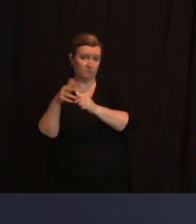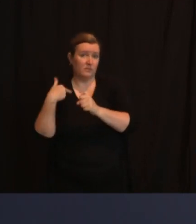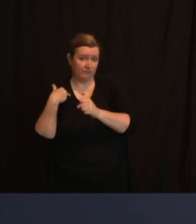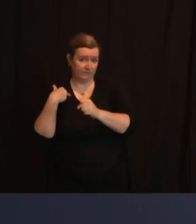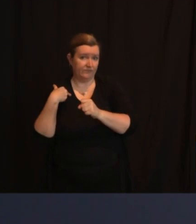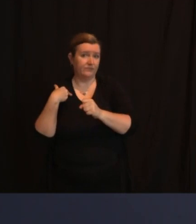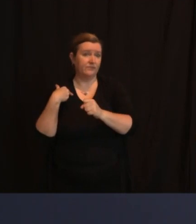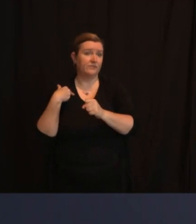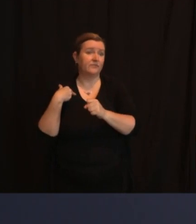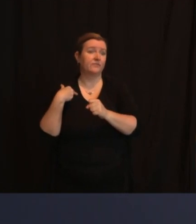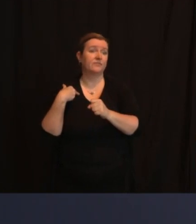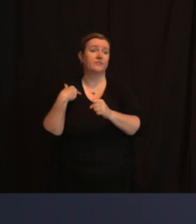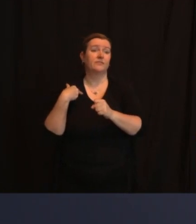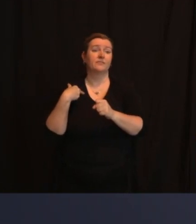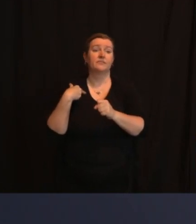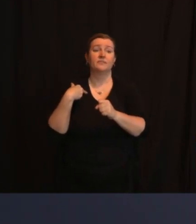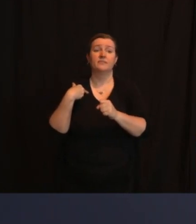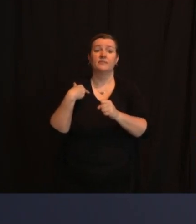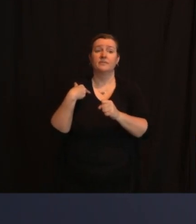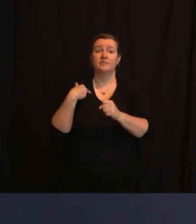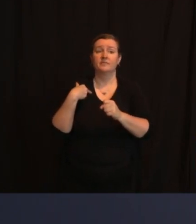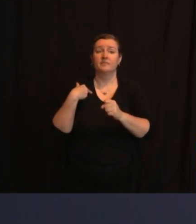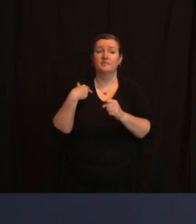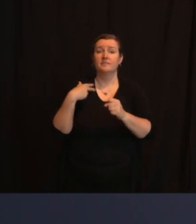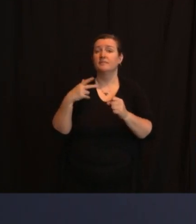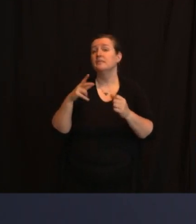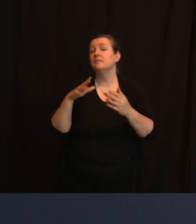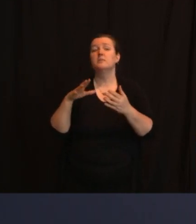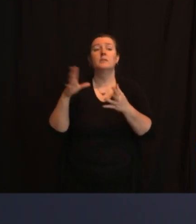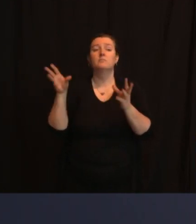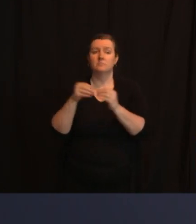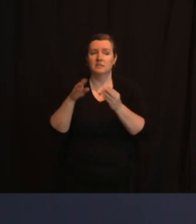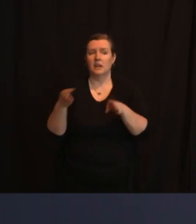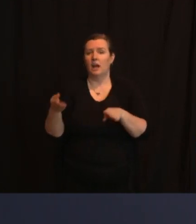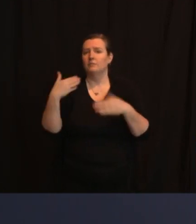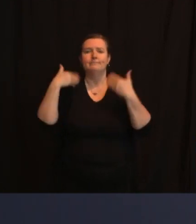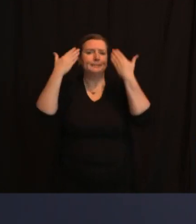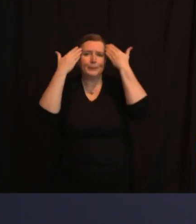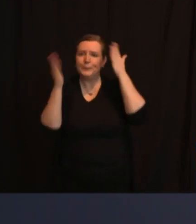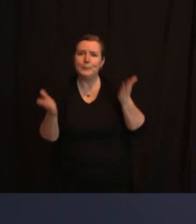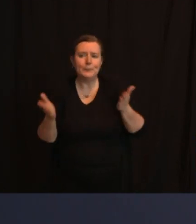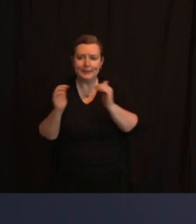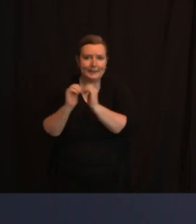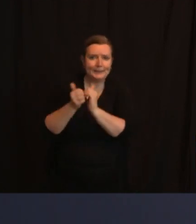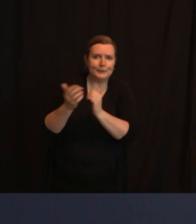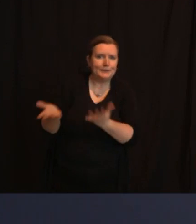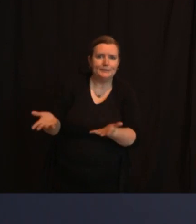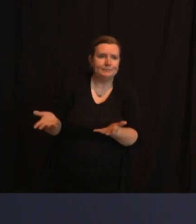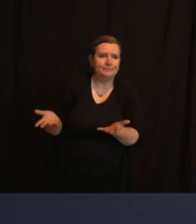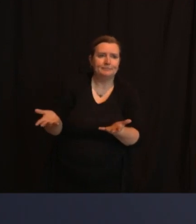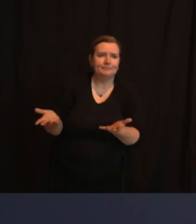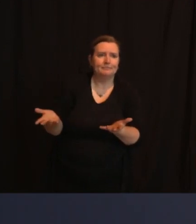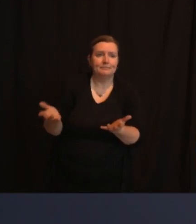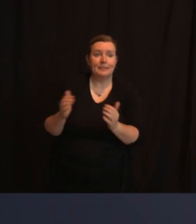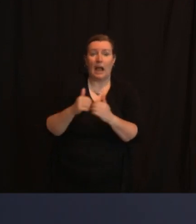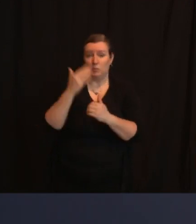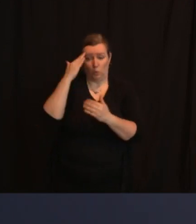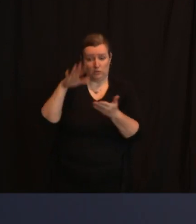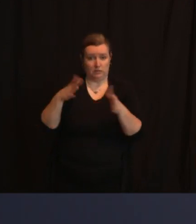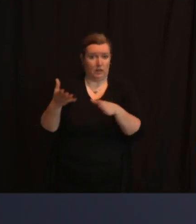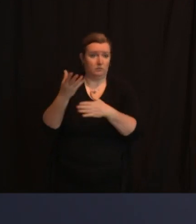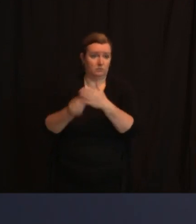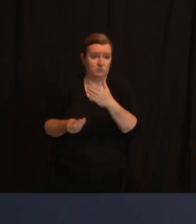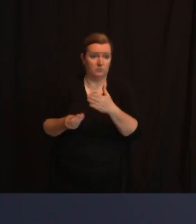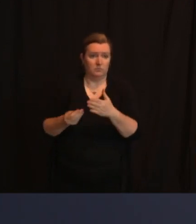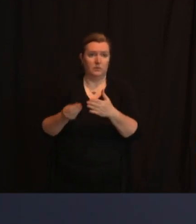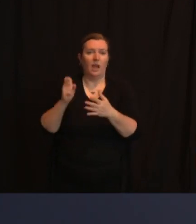know that they die for a while for a number of different reasons. In order for us to know that somebody died, that has to get entered into the system somehow. That